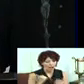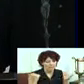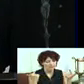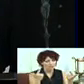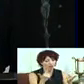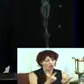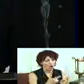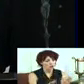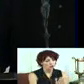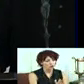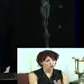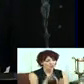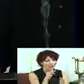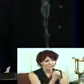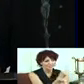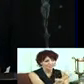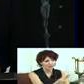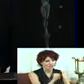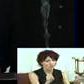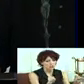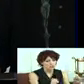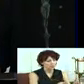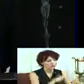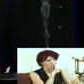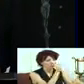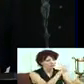to find salvation in all the ways,